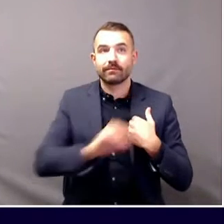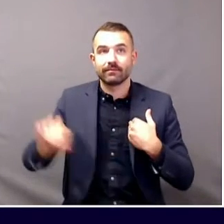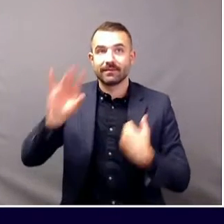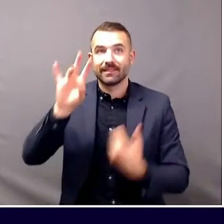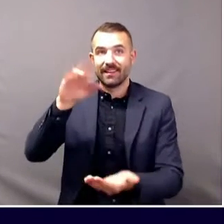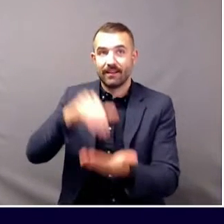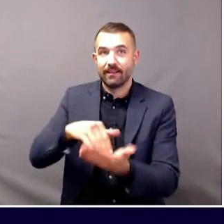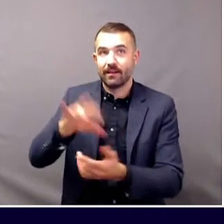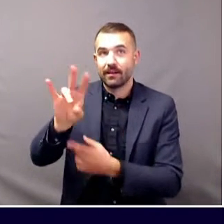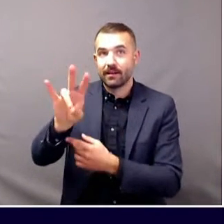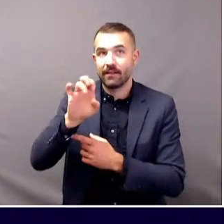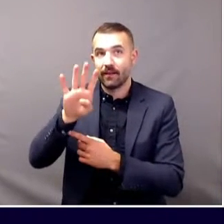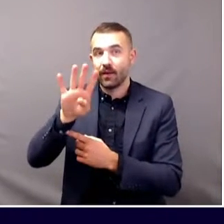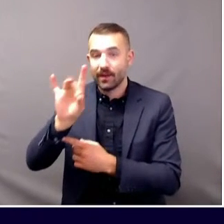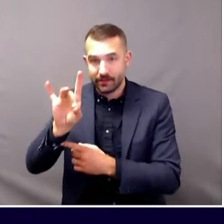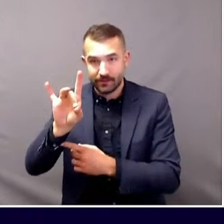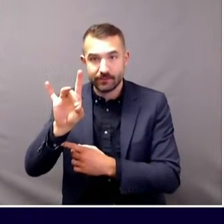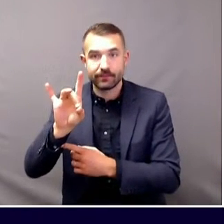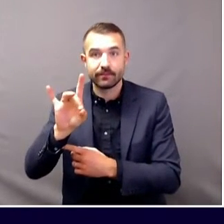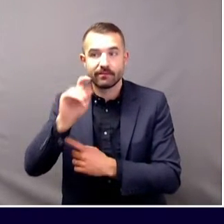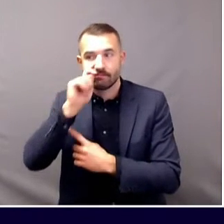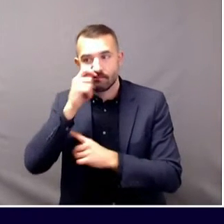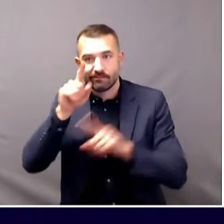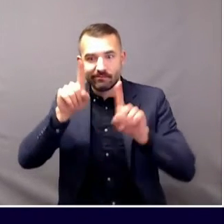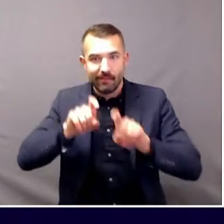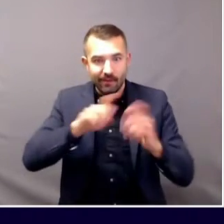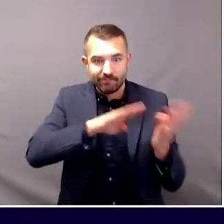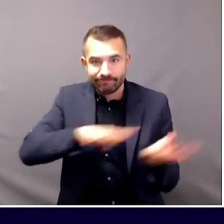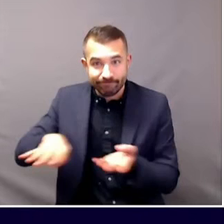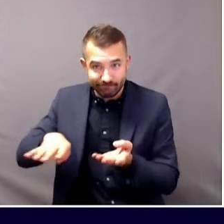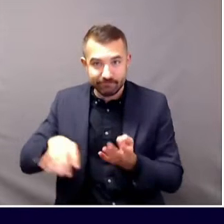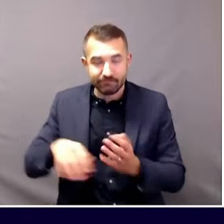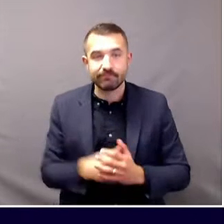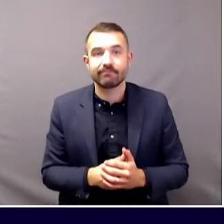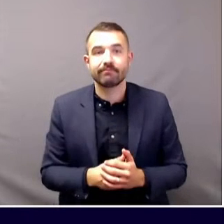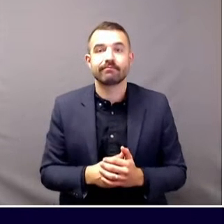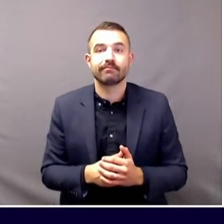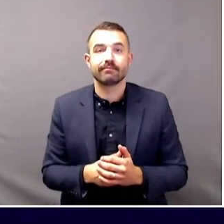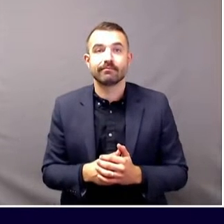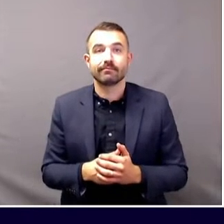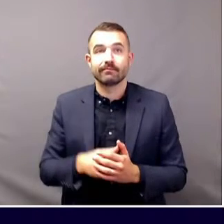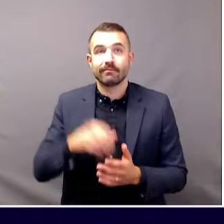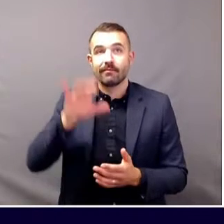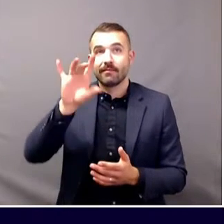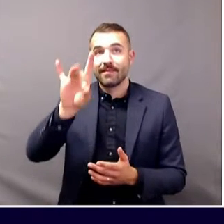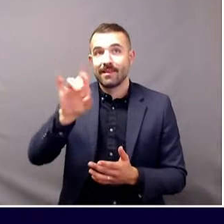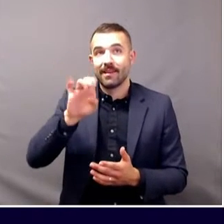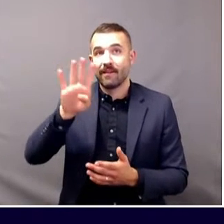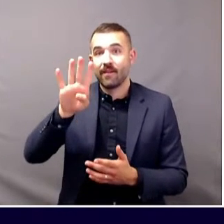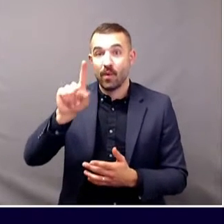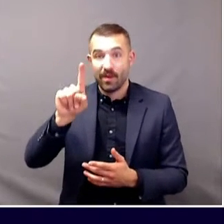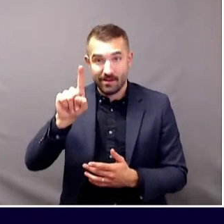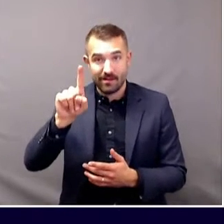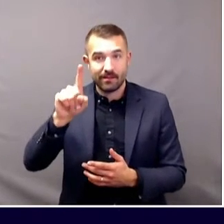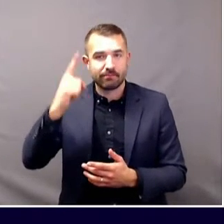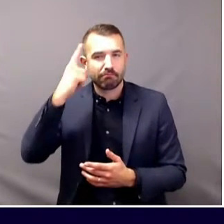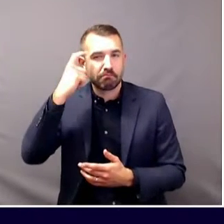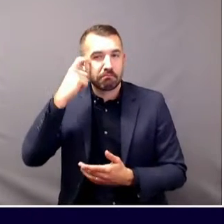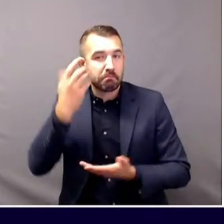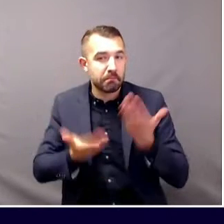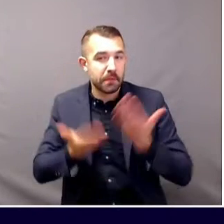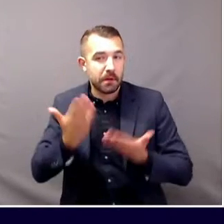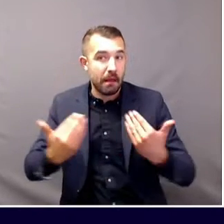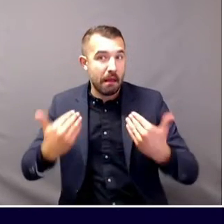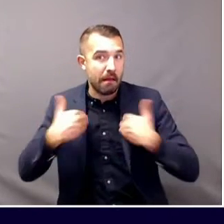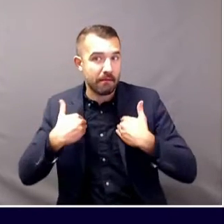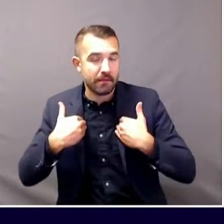7,748 are laboratory confirmed cases and 891 are probable cases. Collectively, this reflects